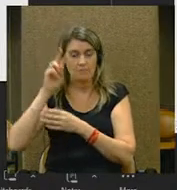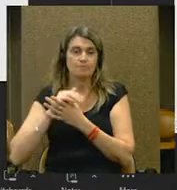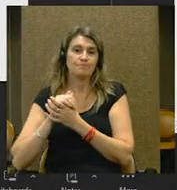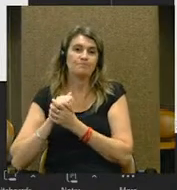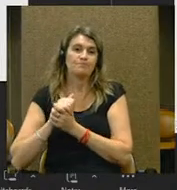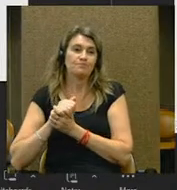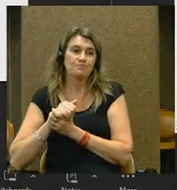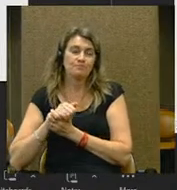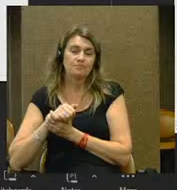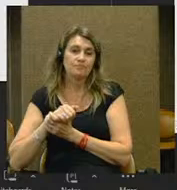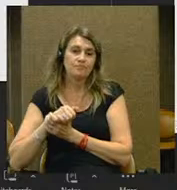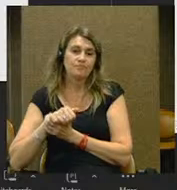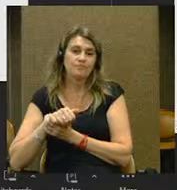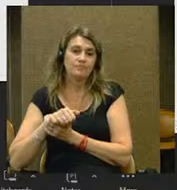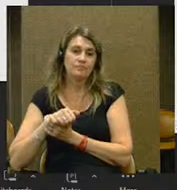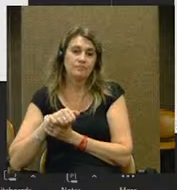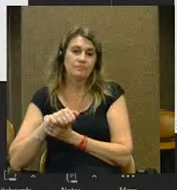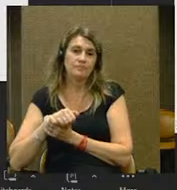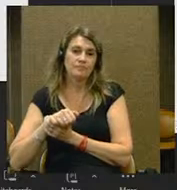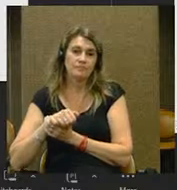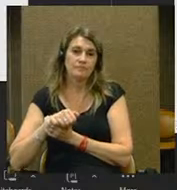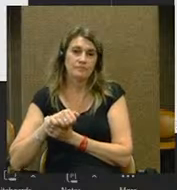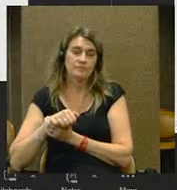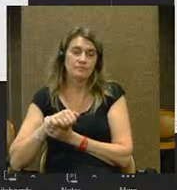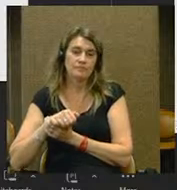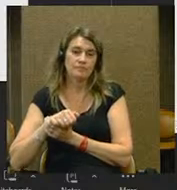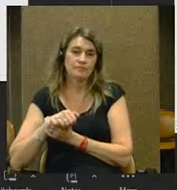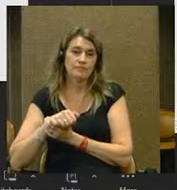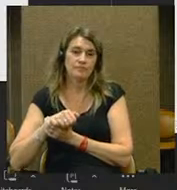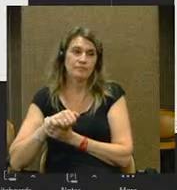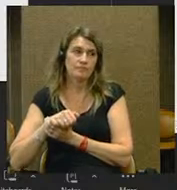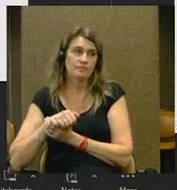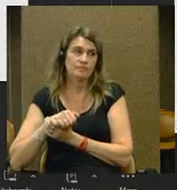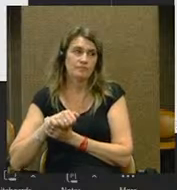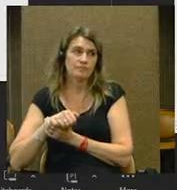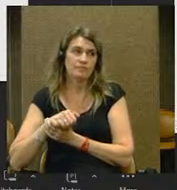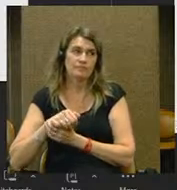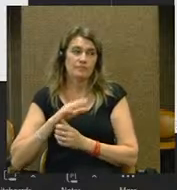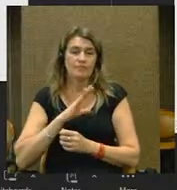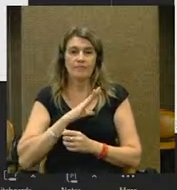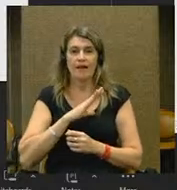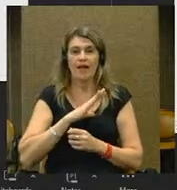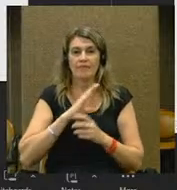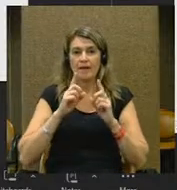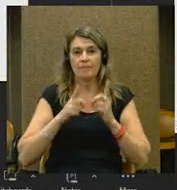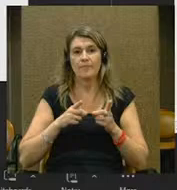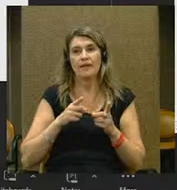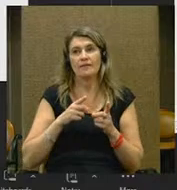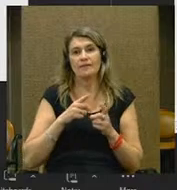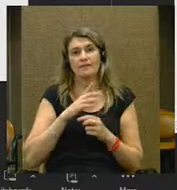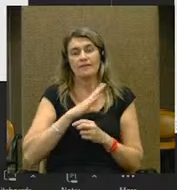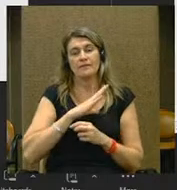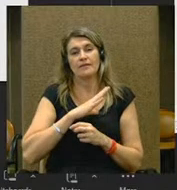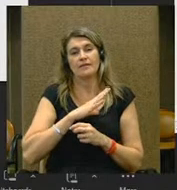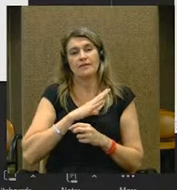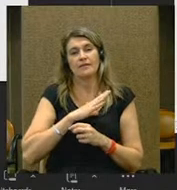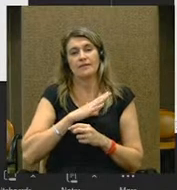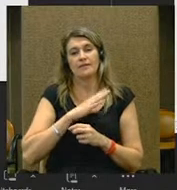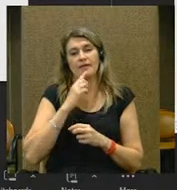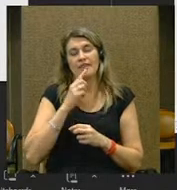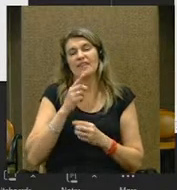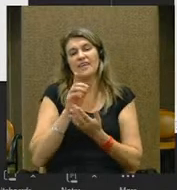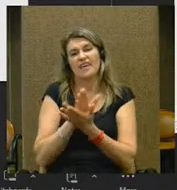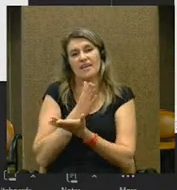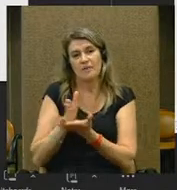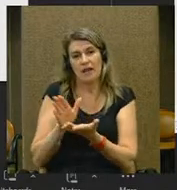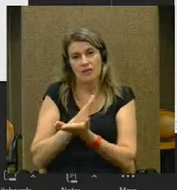one of the drivers of this whole situation is stigma, discrimination, and human rights. And so